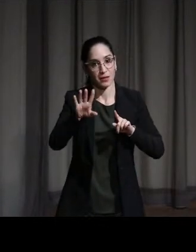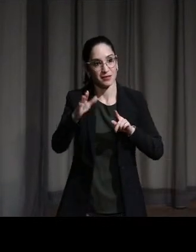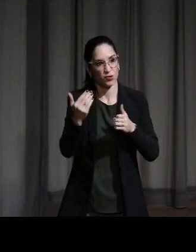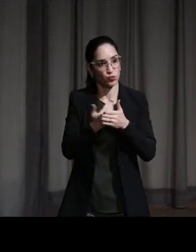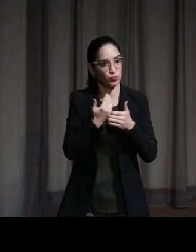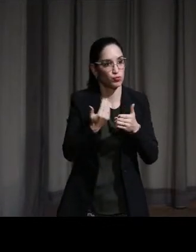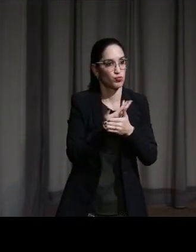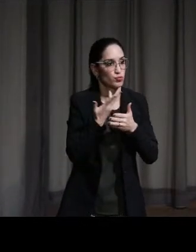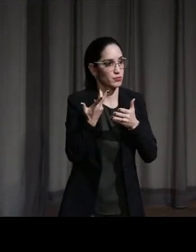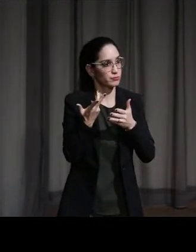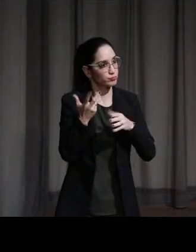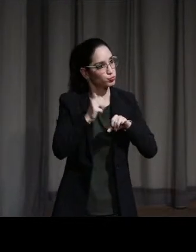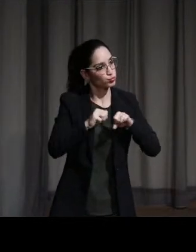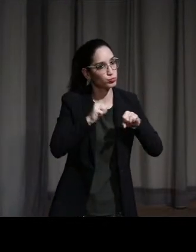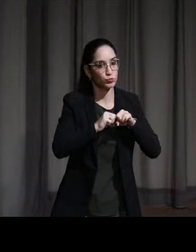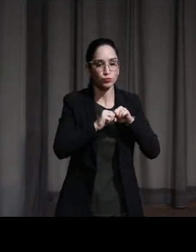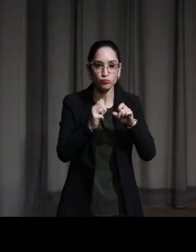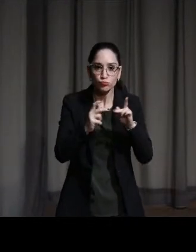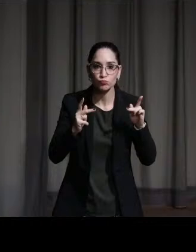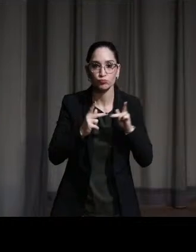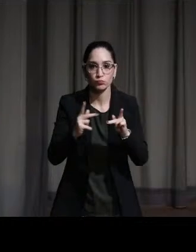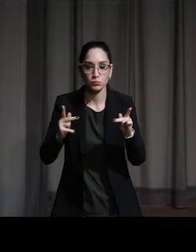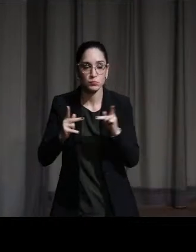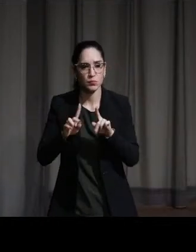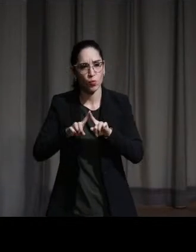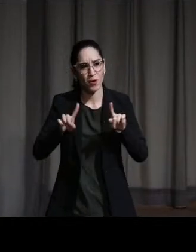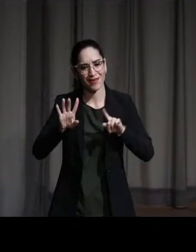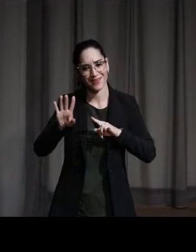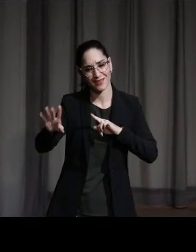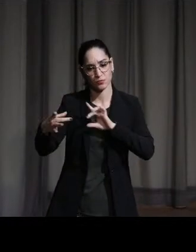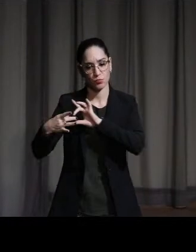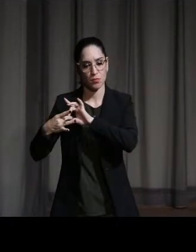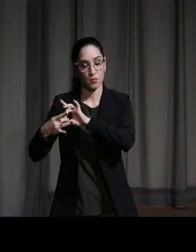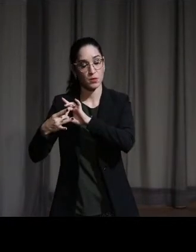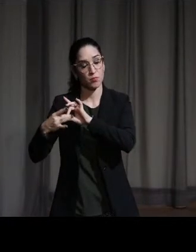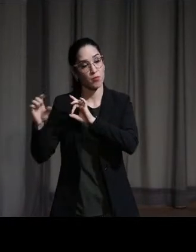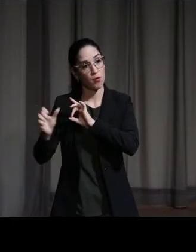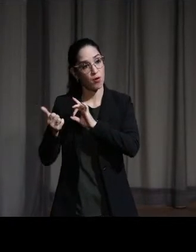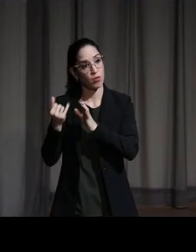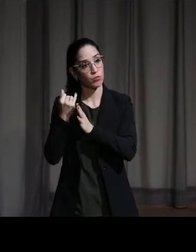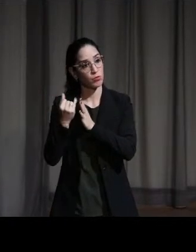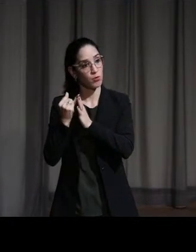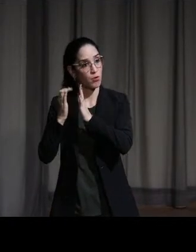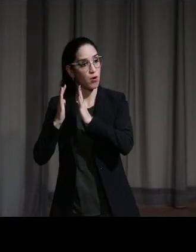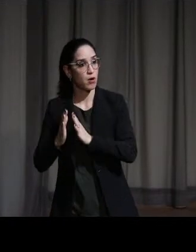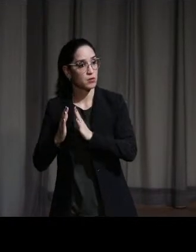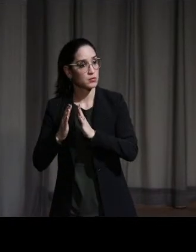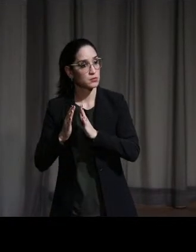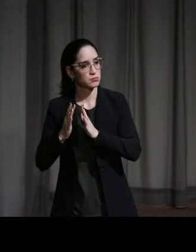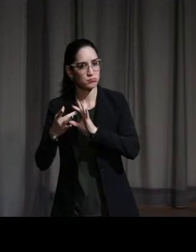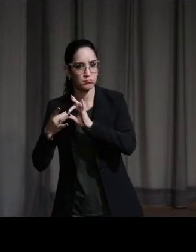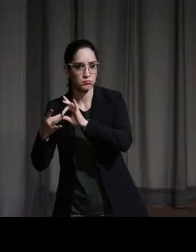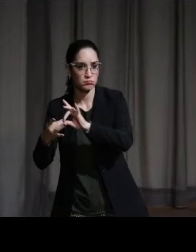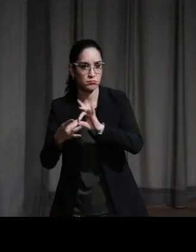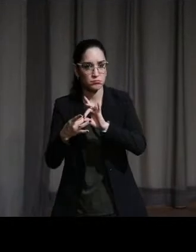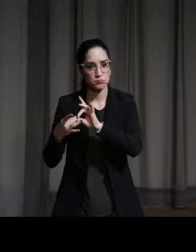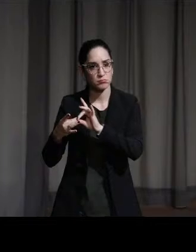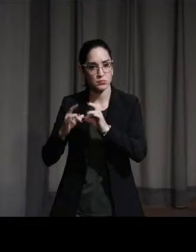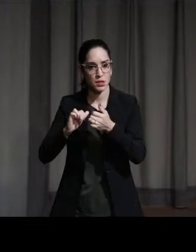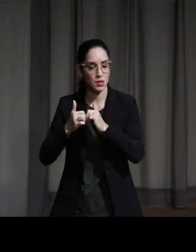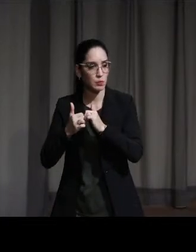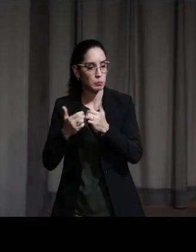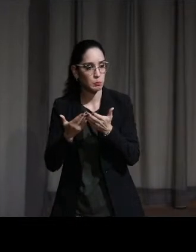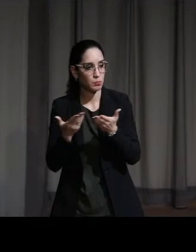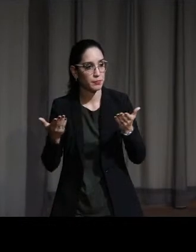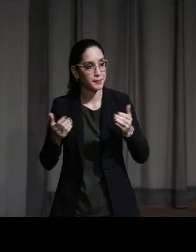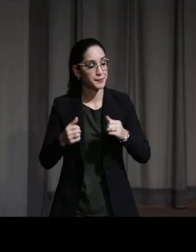institutions. How is what are his relationships to other artists who are navigating that very tricky line? Yeah. For